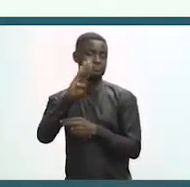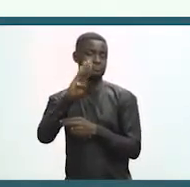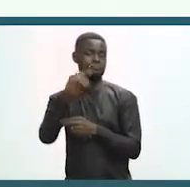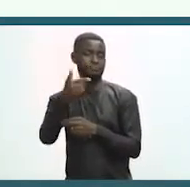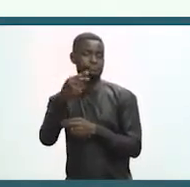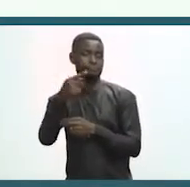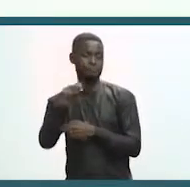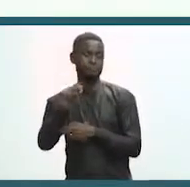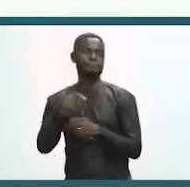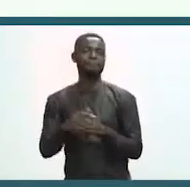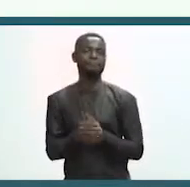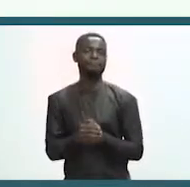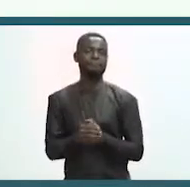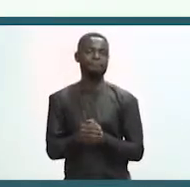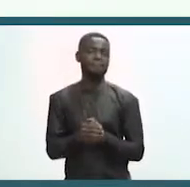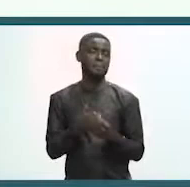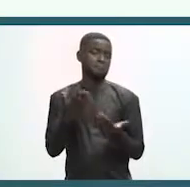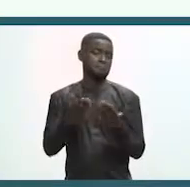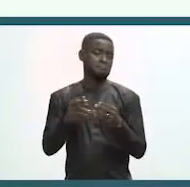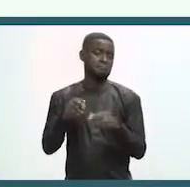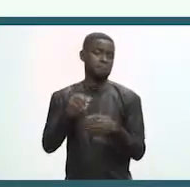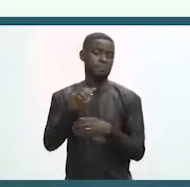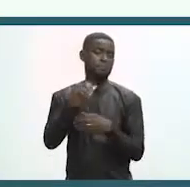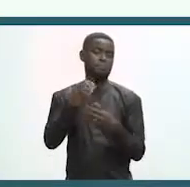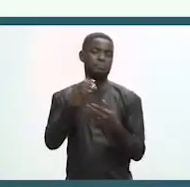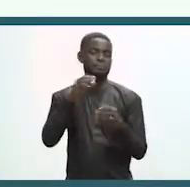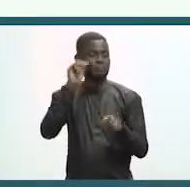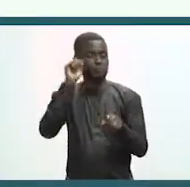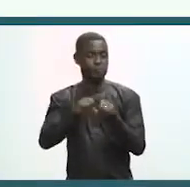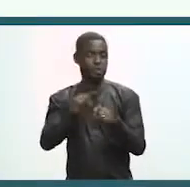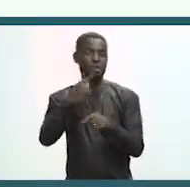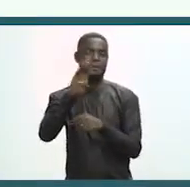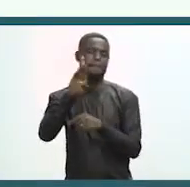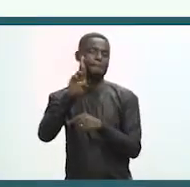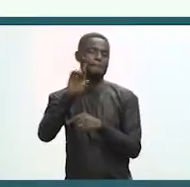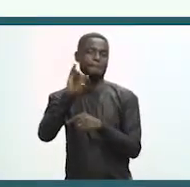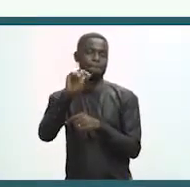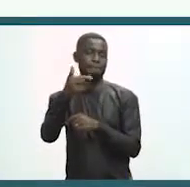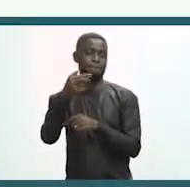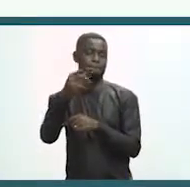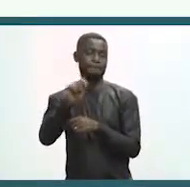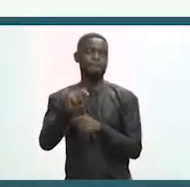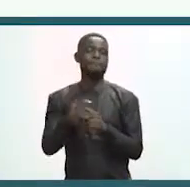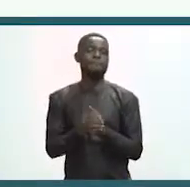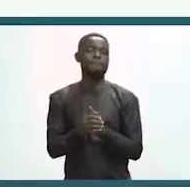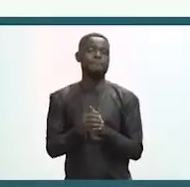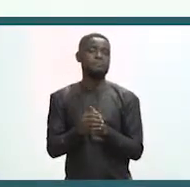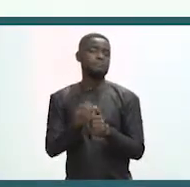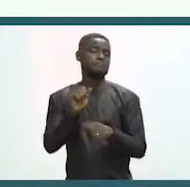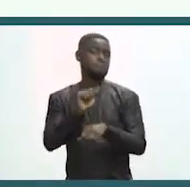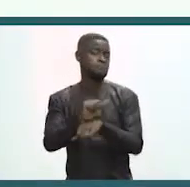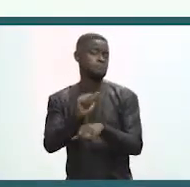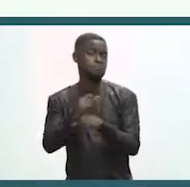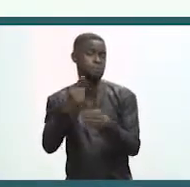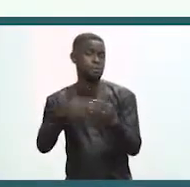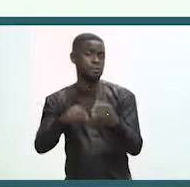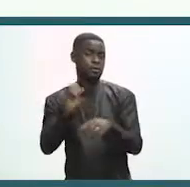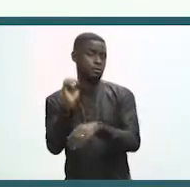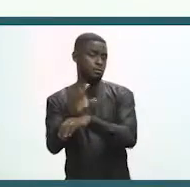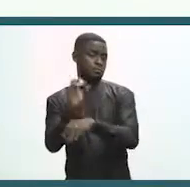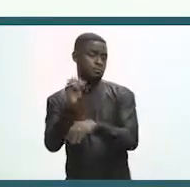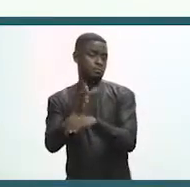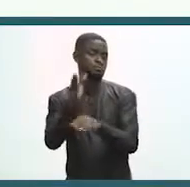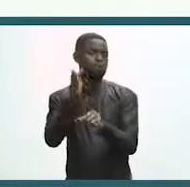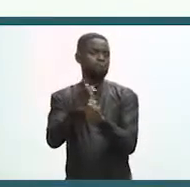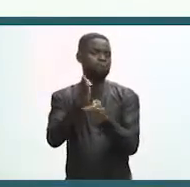Asiwome Banibensu. You may call me Brother Albright. I am a counseling psychologist